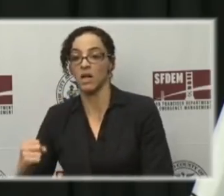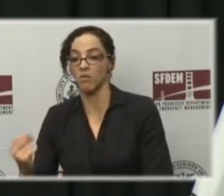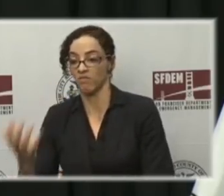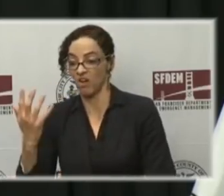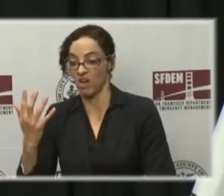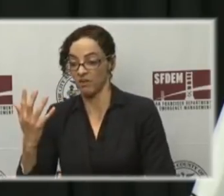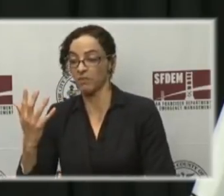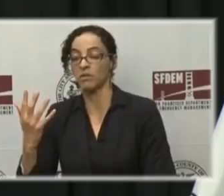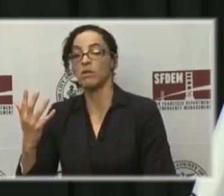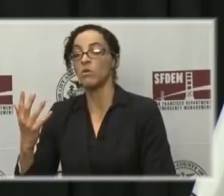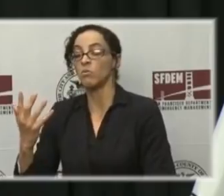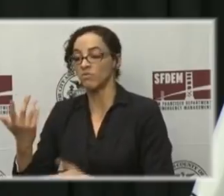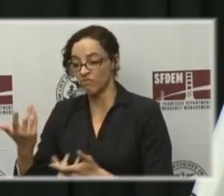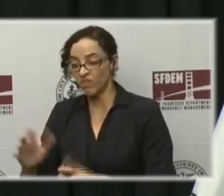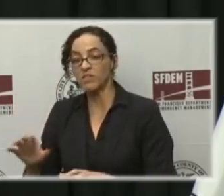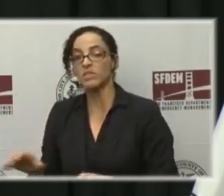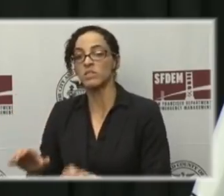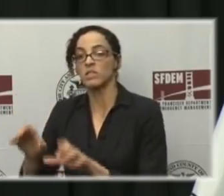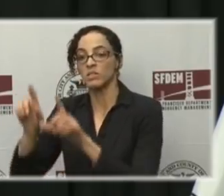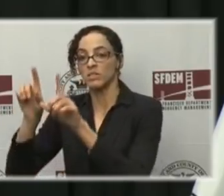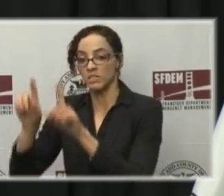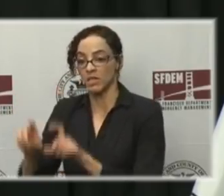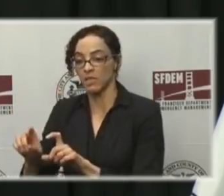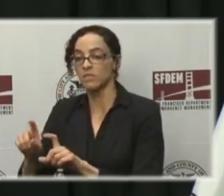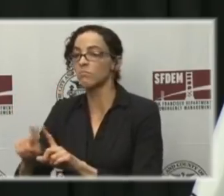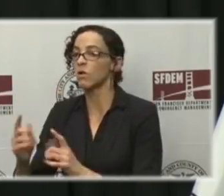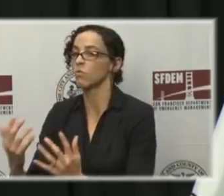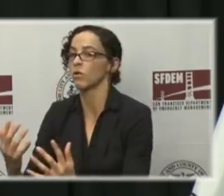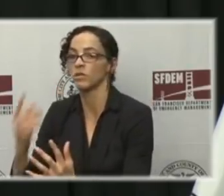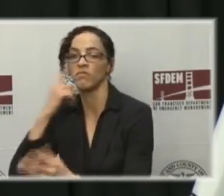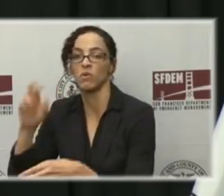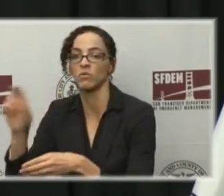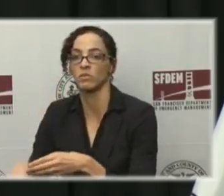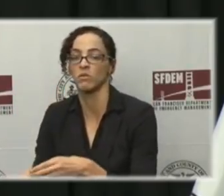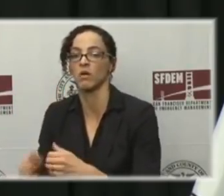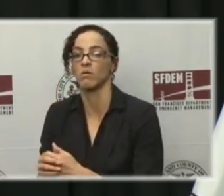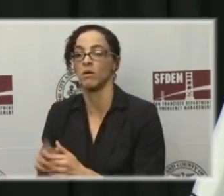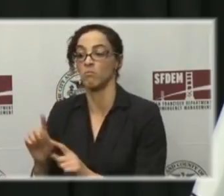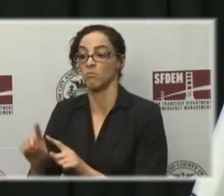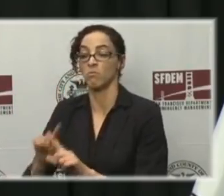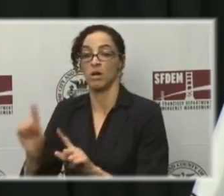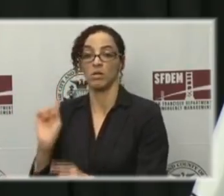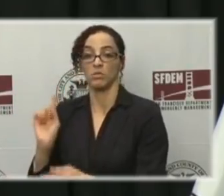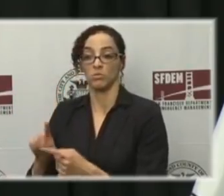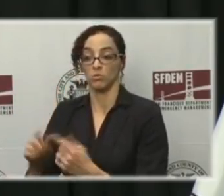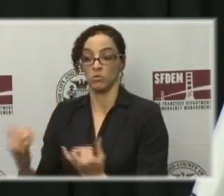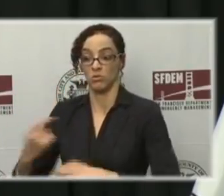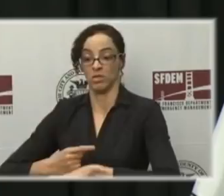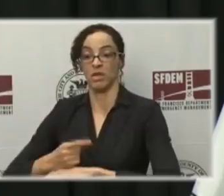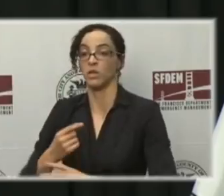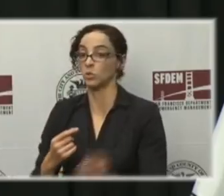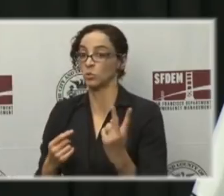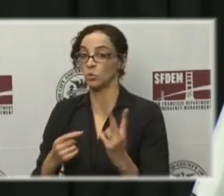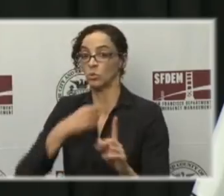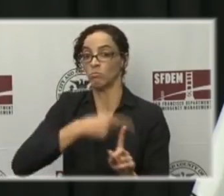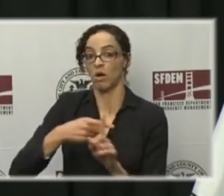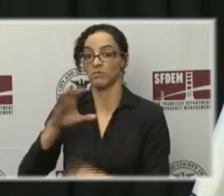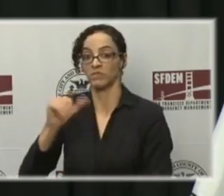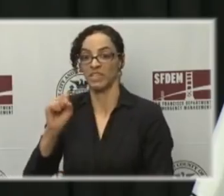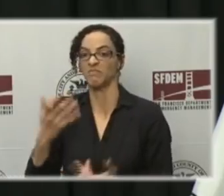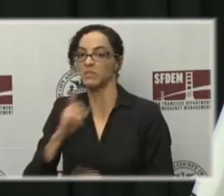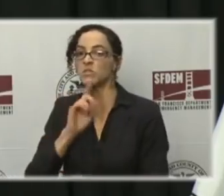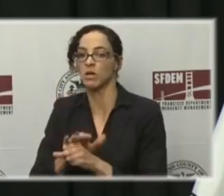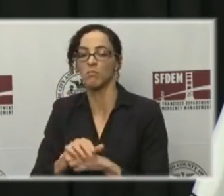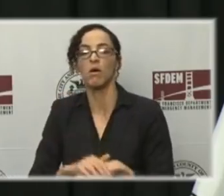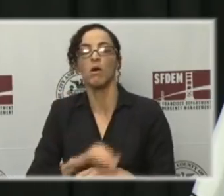and results are pending. To date, 2 positive cases have been confirmed. All non-essential personnel